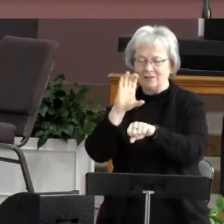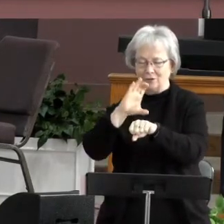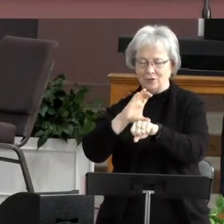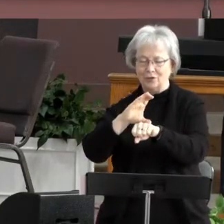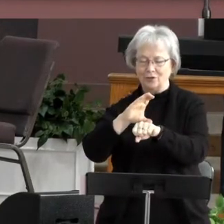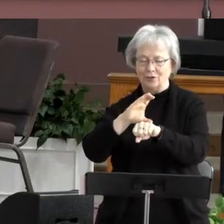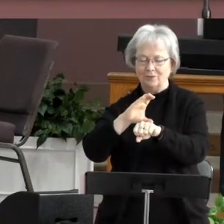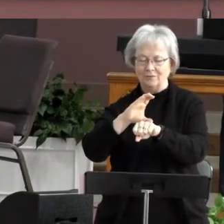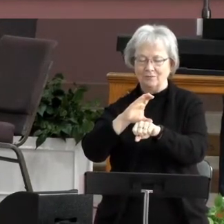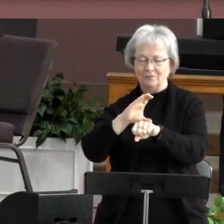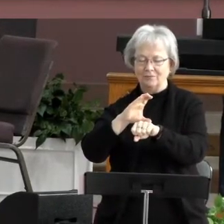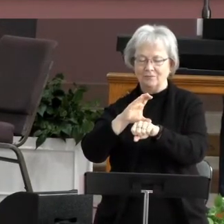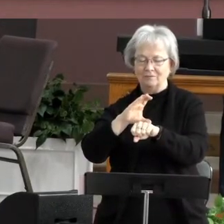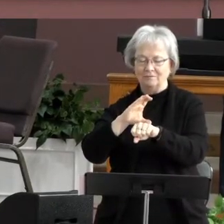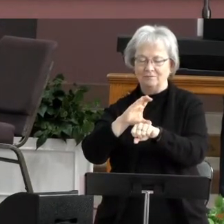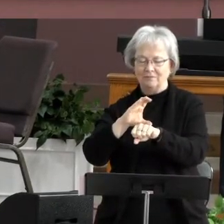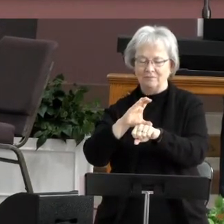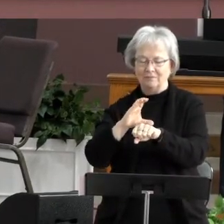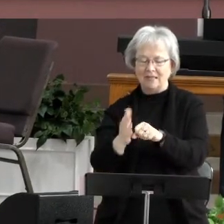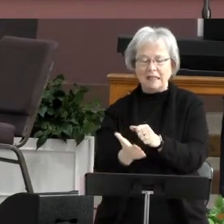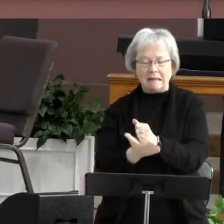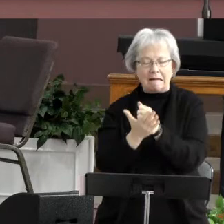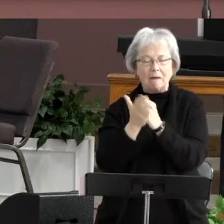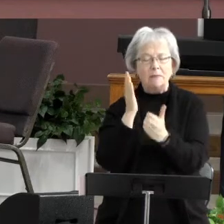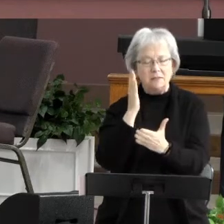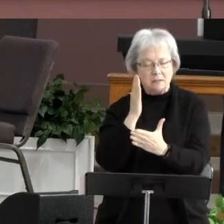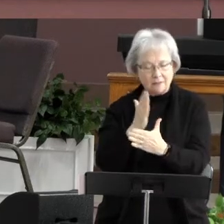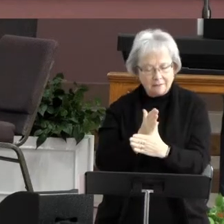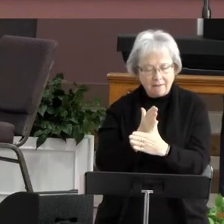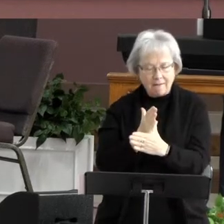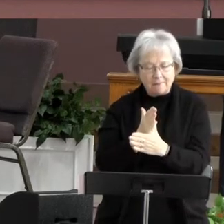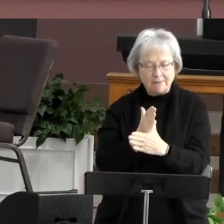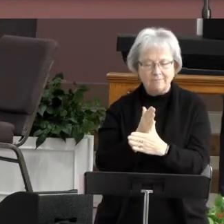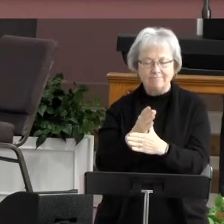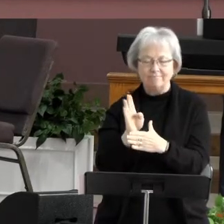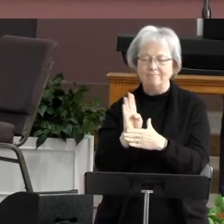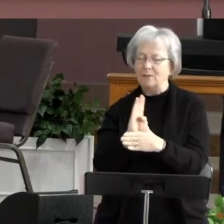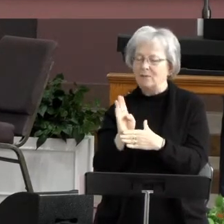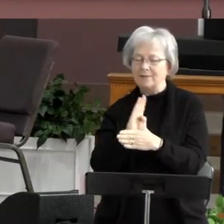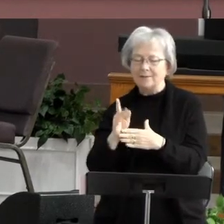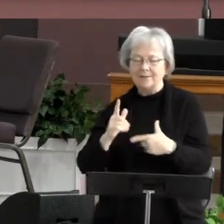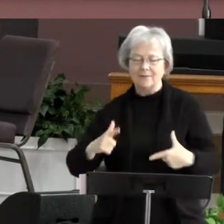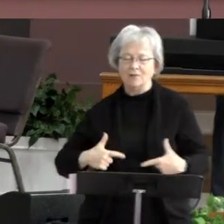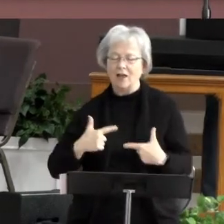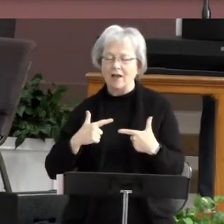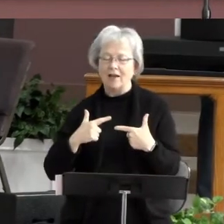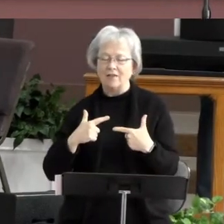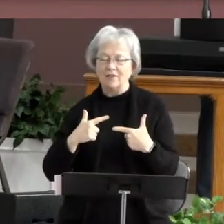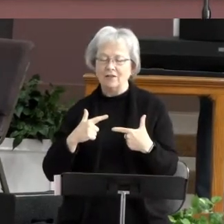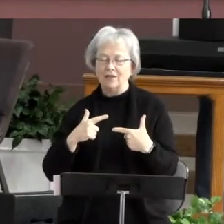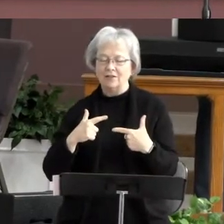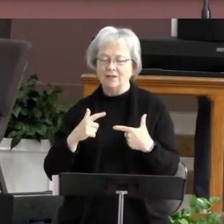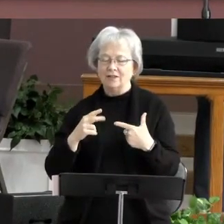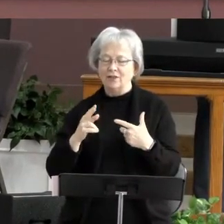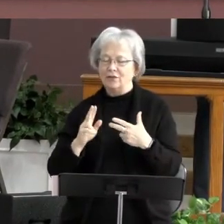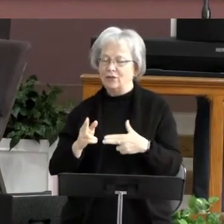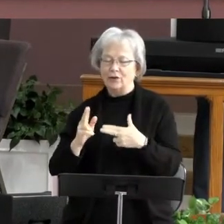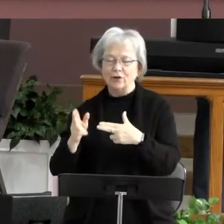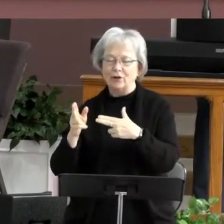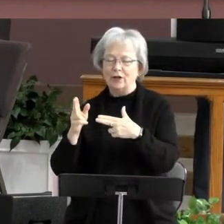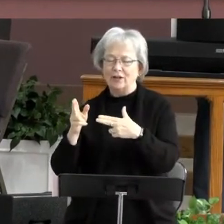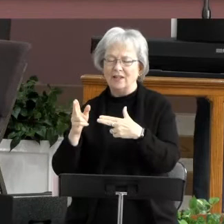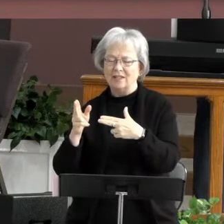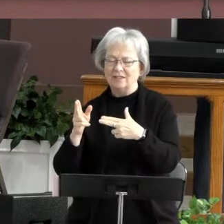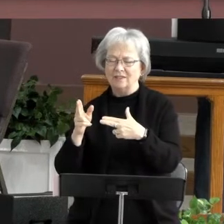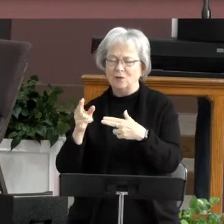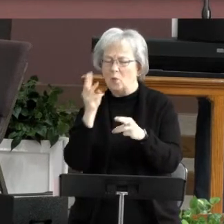to just stop whatever we're doing, the busyness of life, the hecticness of the current situation